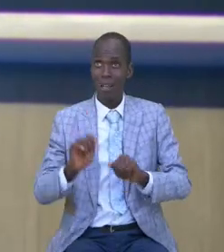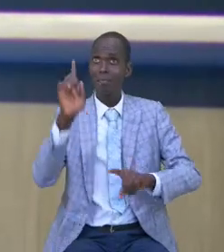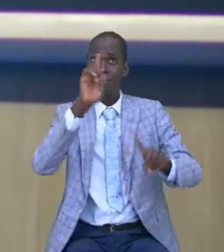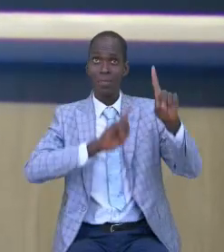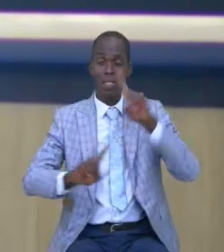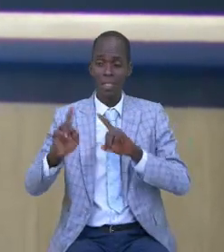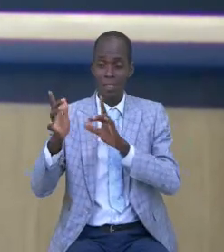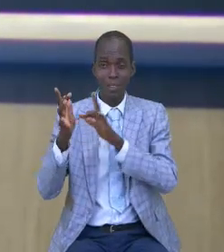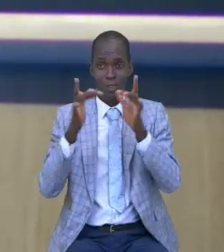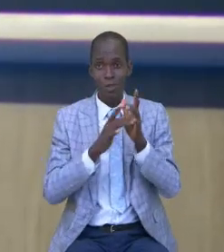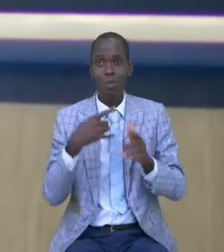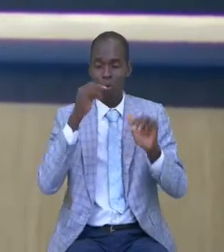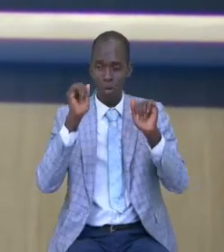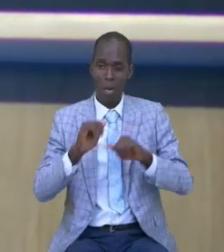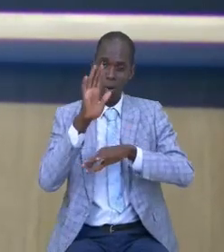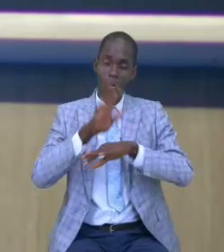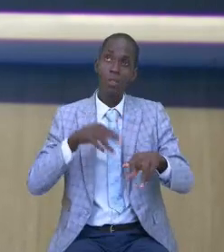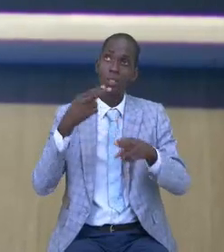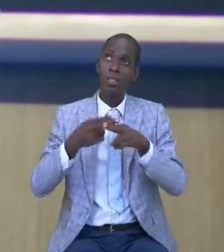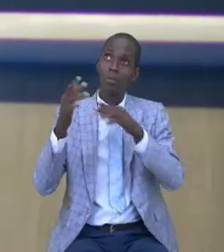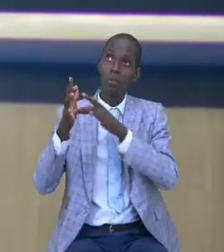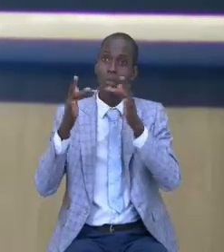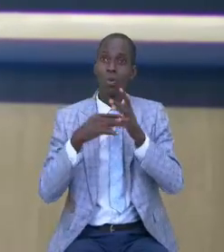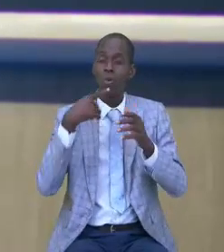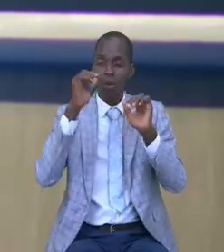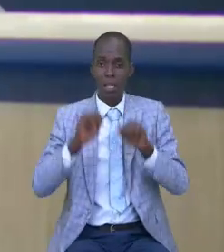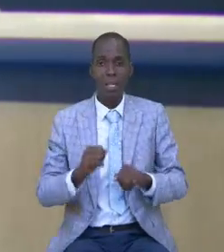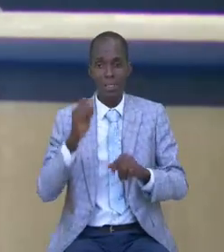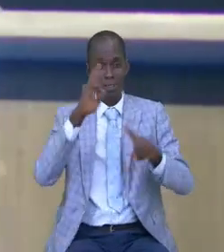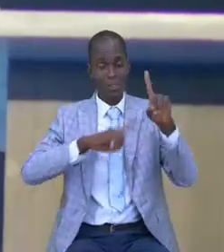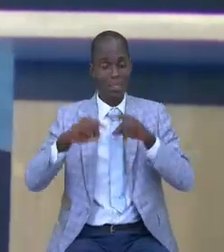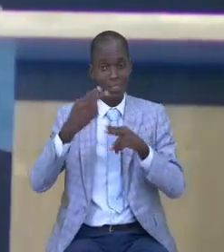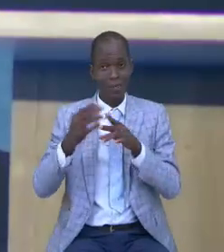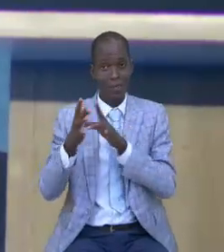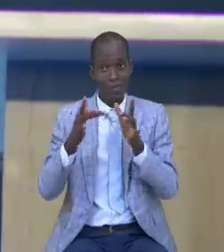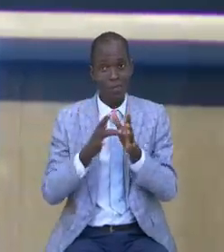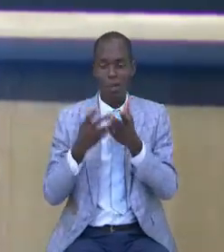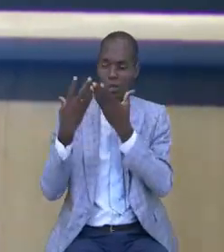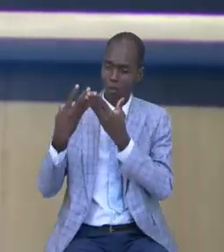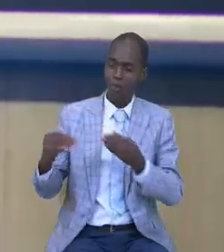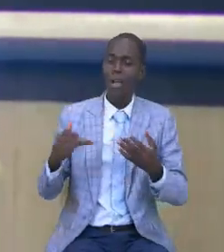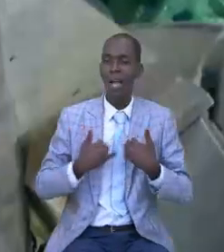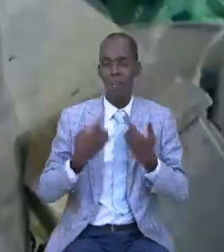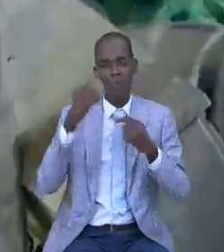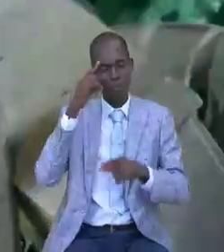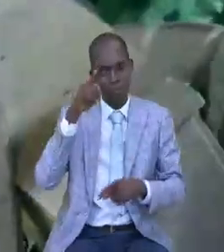who can mention the name, who can say the name, solution has come for you.